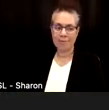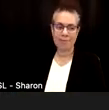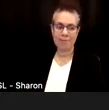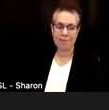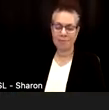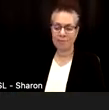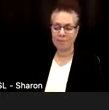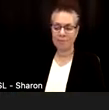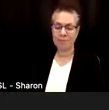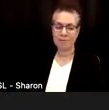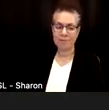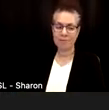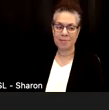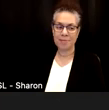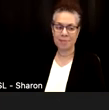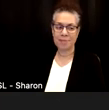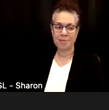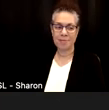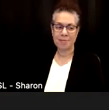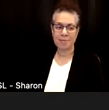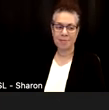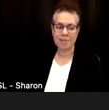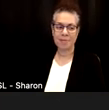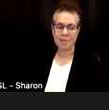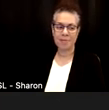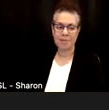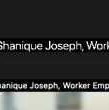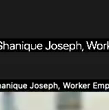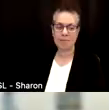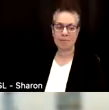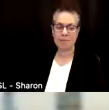And I do see